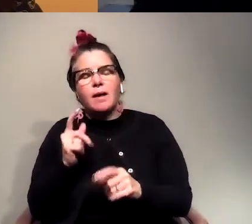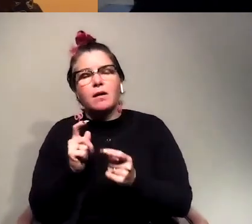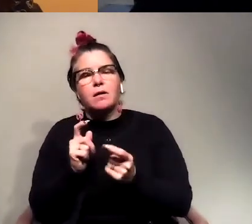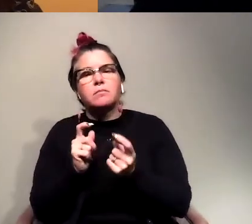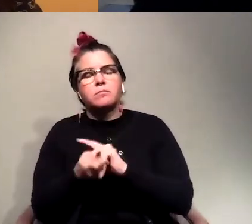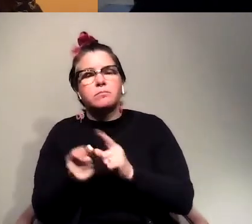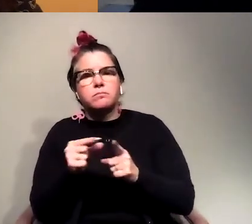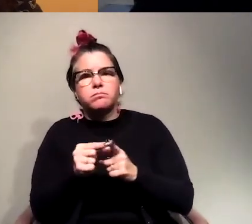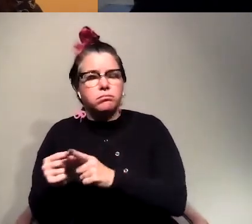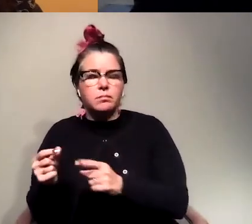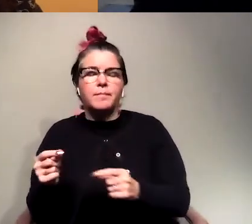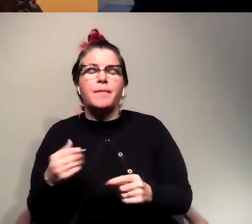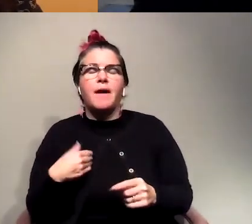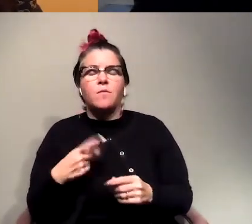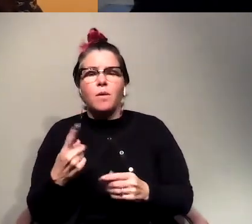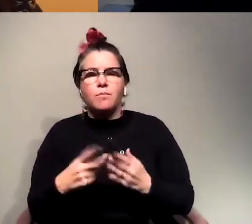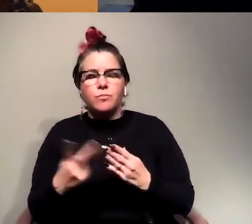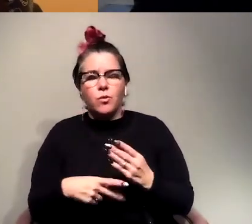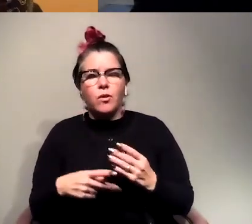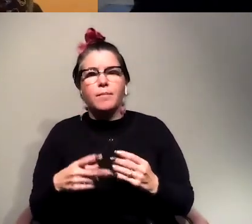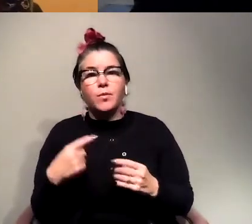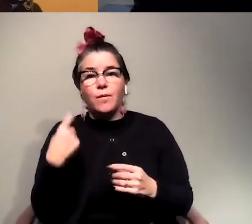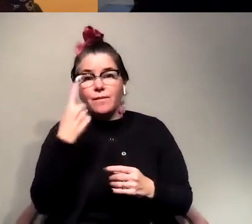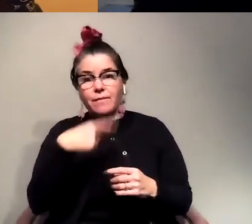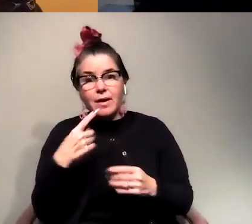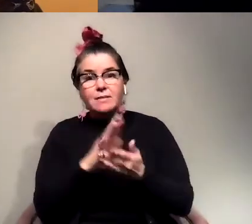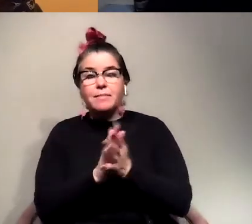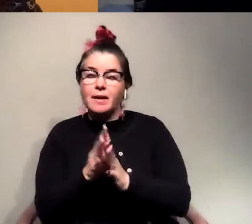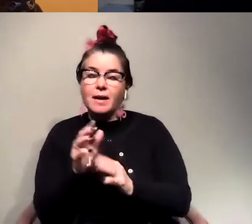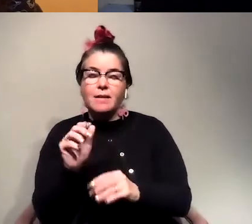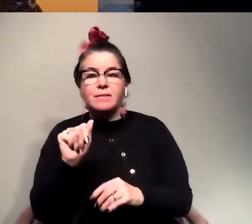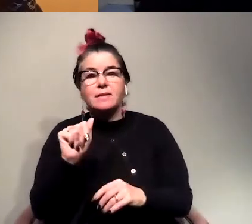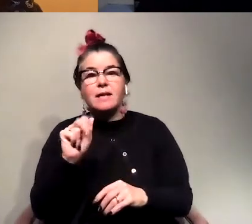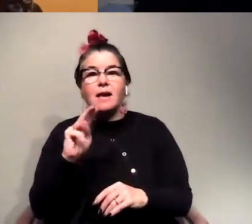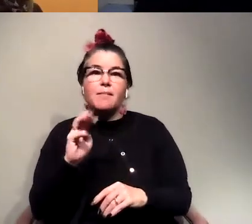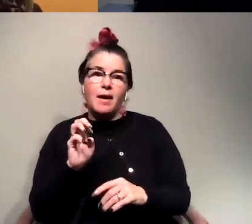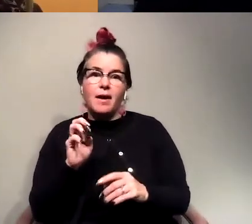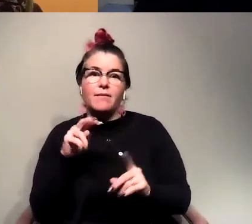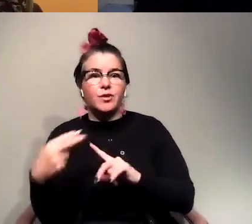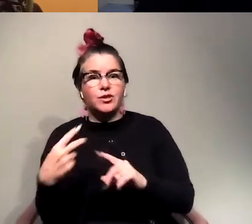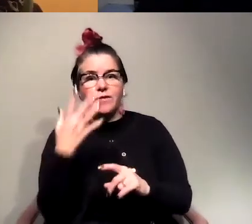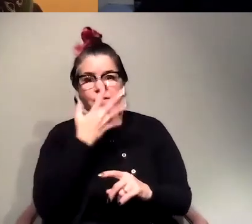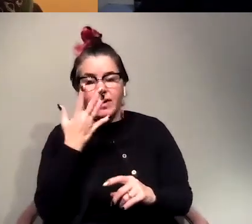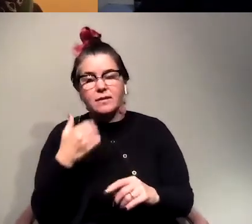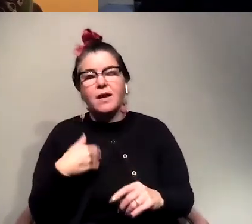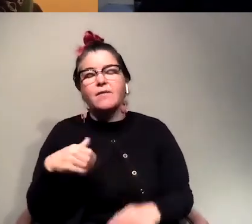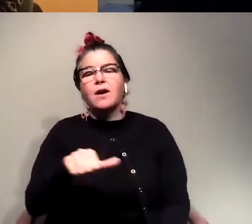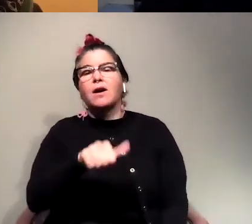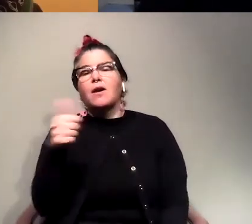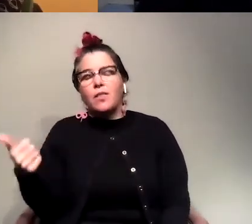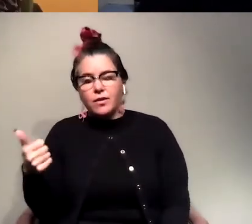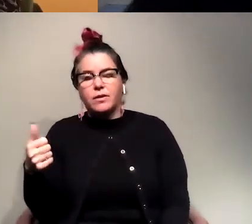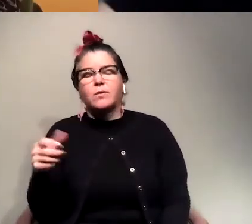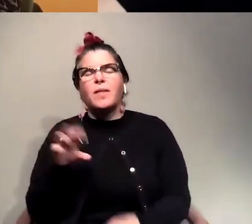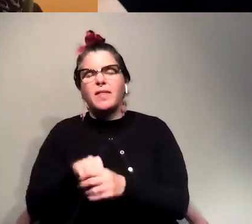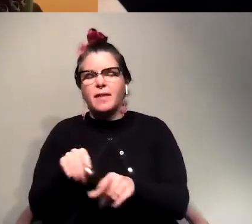one program that can turn your face into like an anime version of your face. Right. And then there's another, within that same program, if